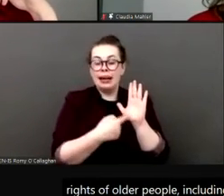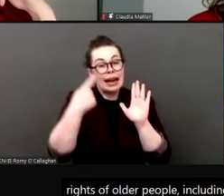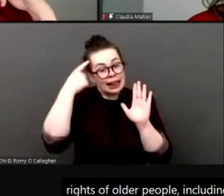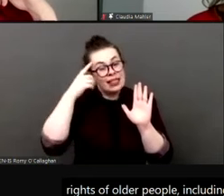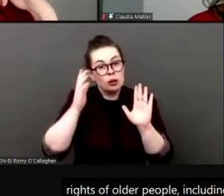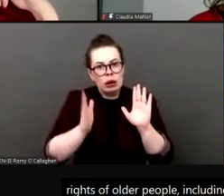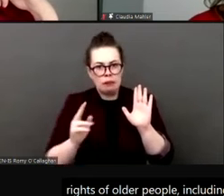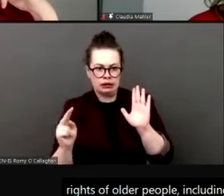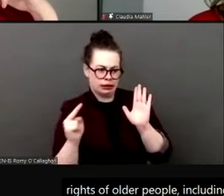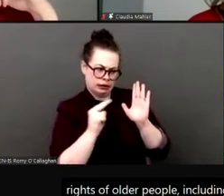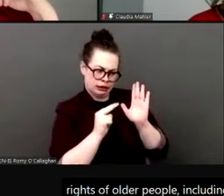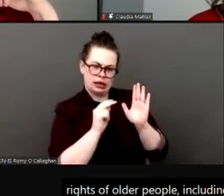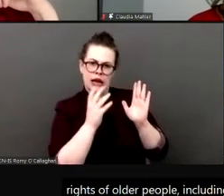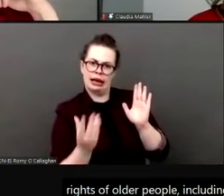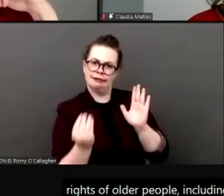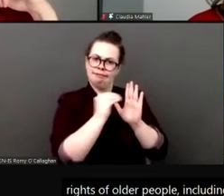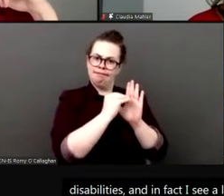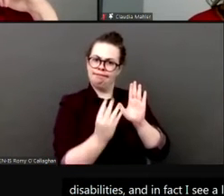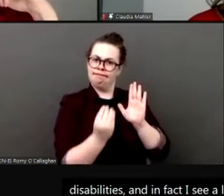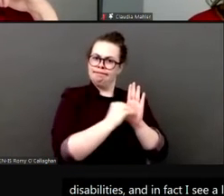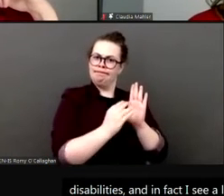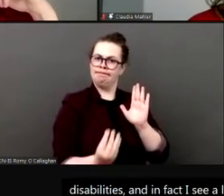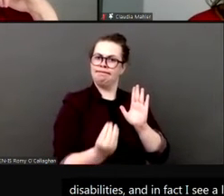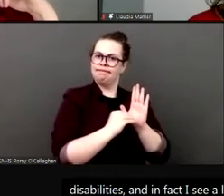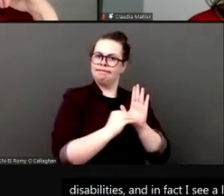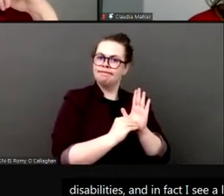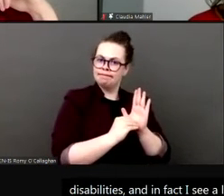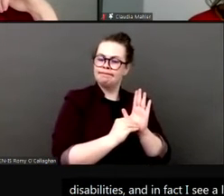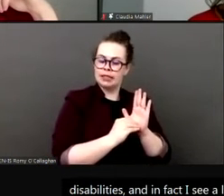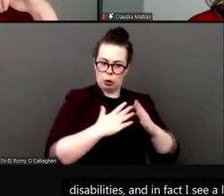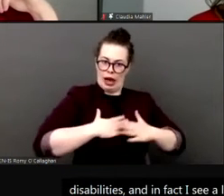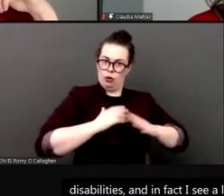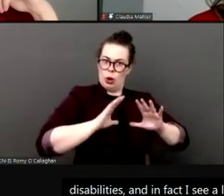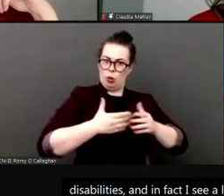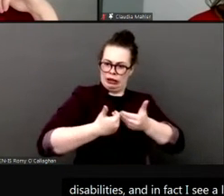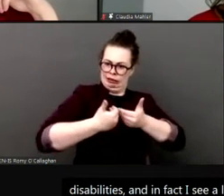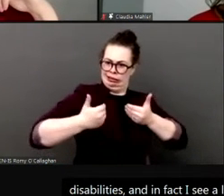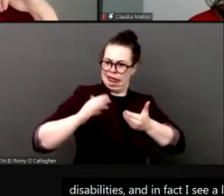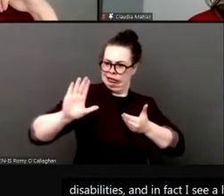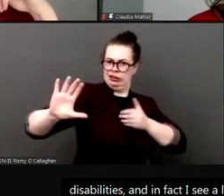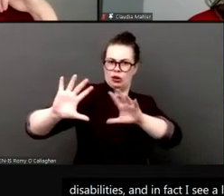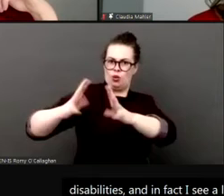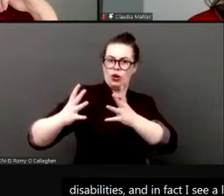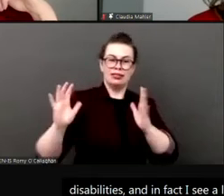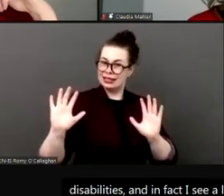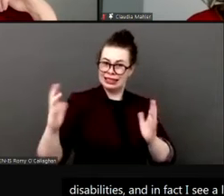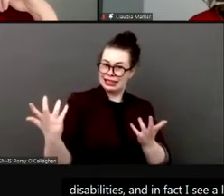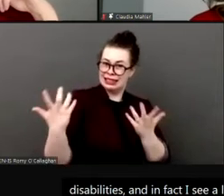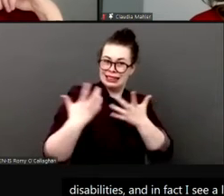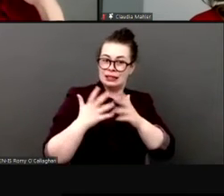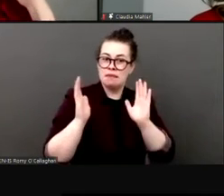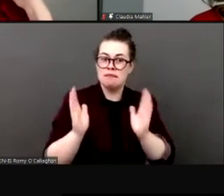come from that, intersectional bridges between both instruments and indeed other instruments as well.